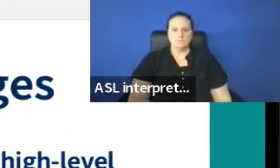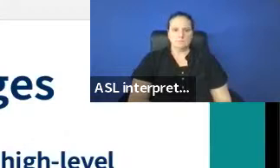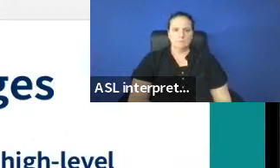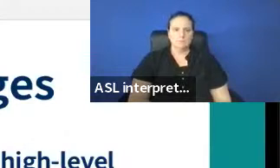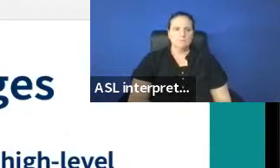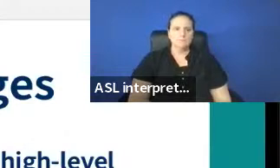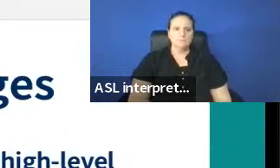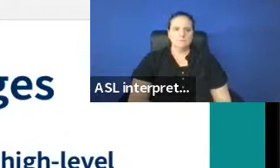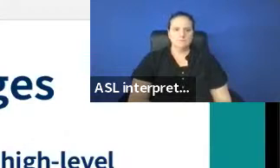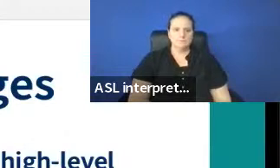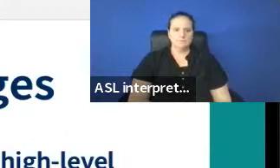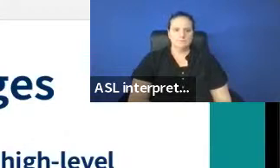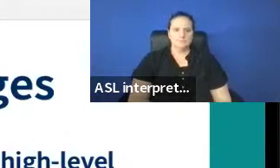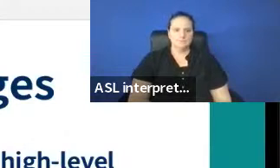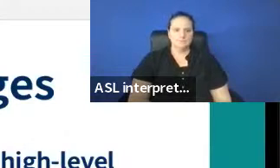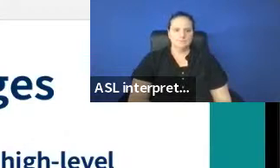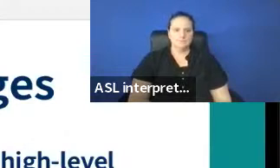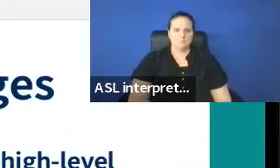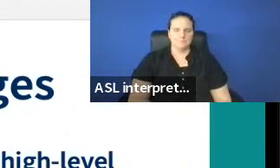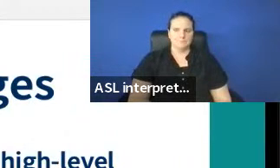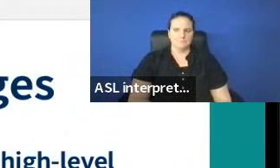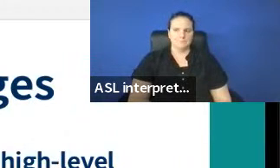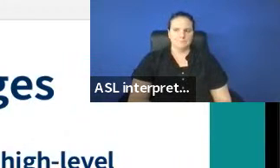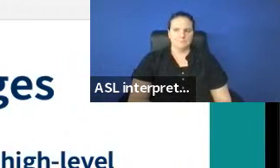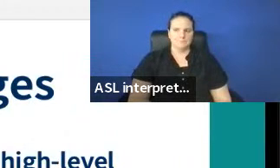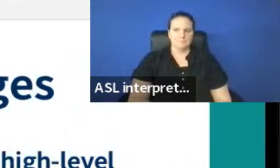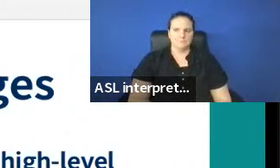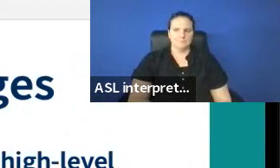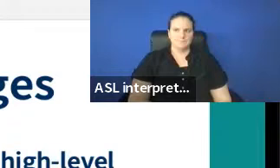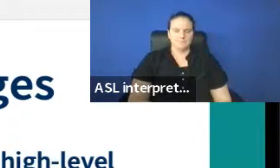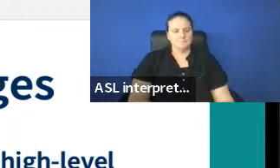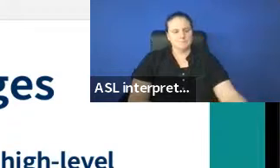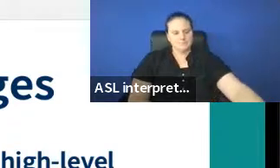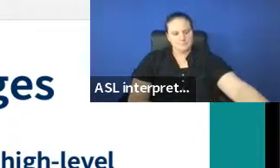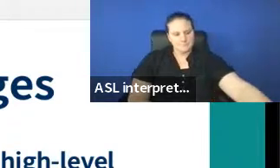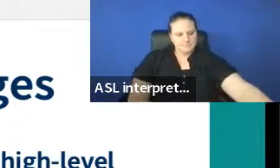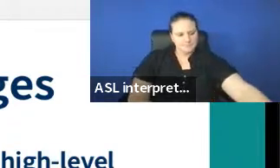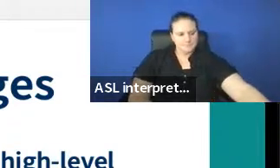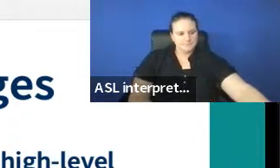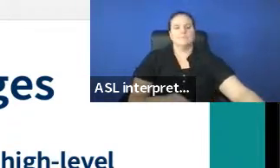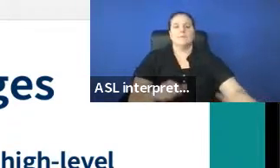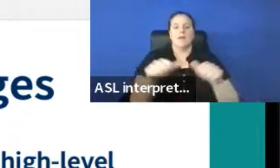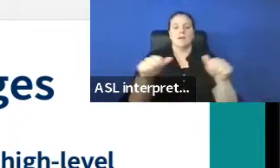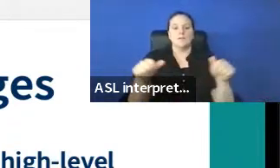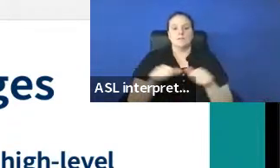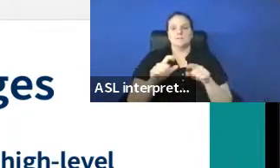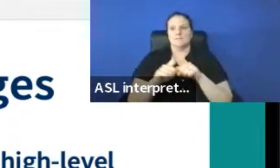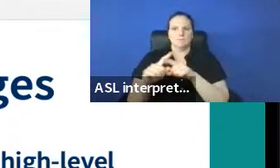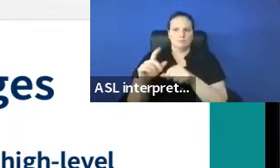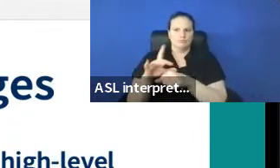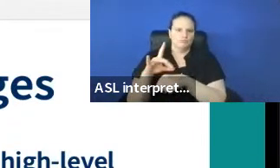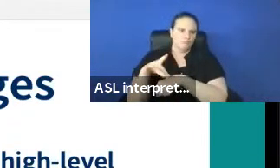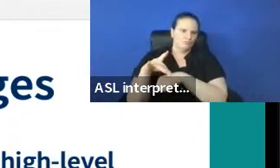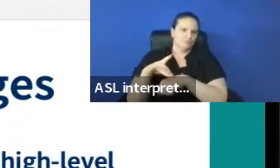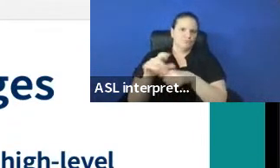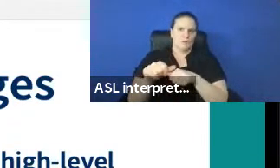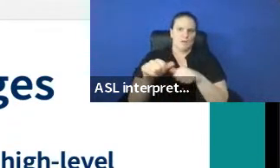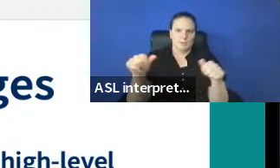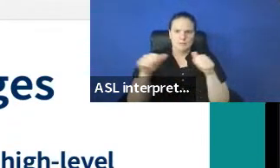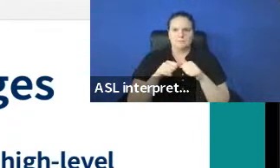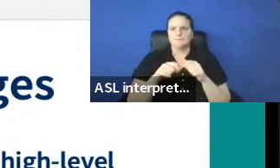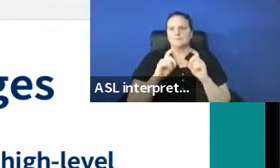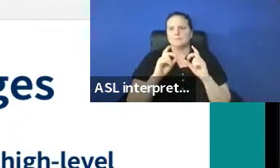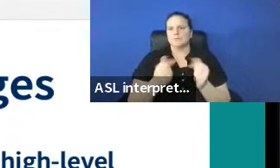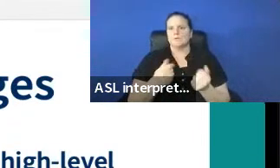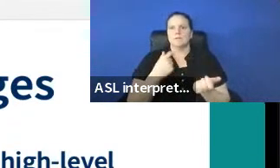We are looking at the areas in different geographic areas. I'll quickly